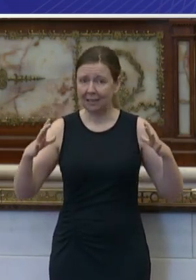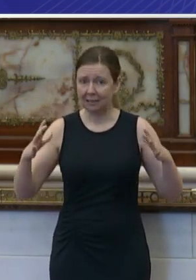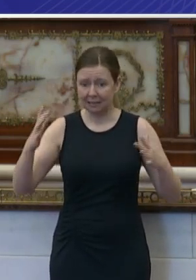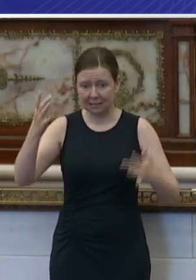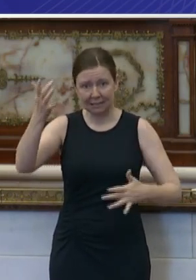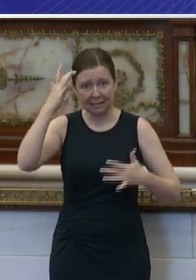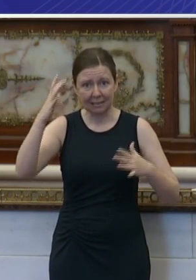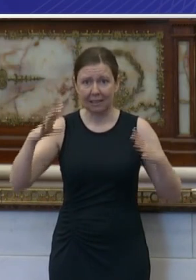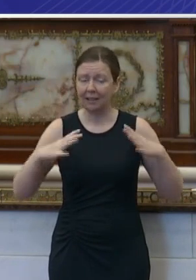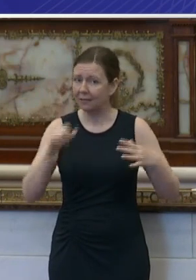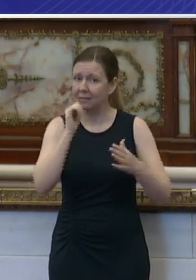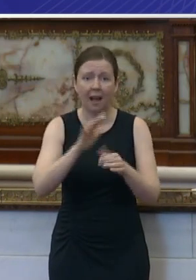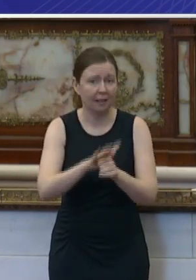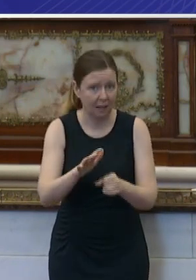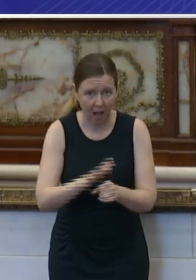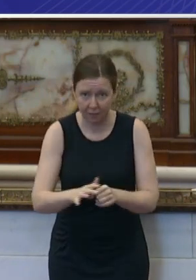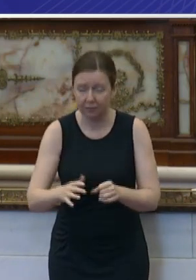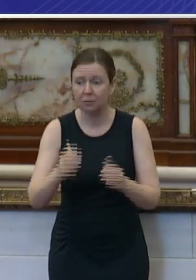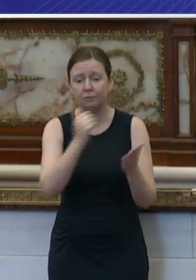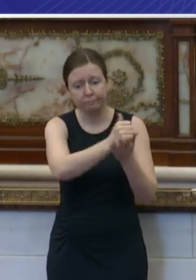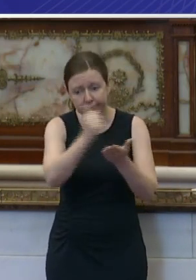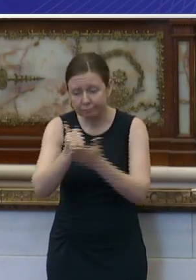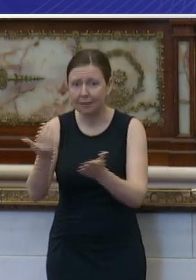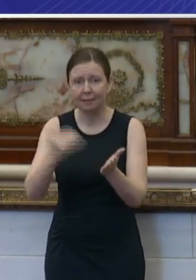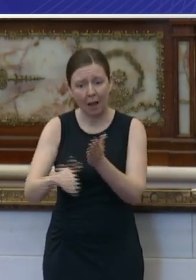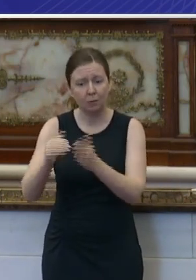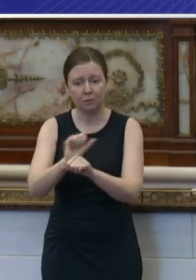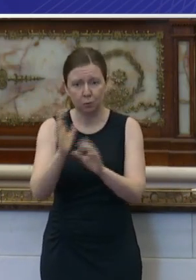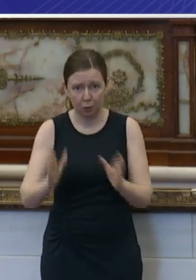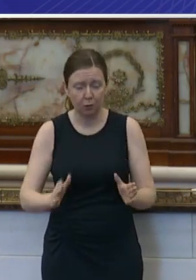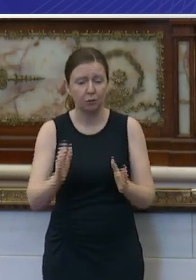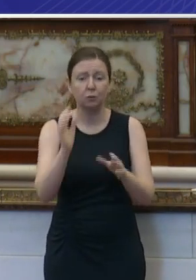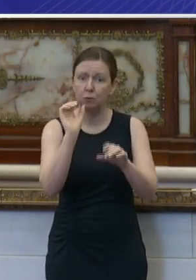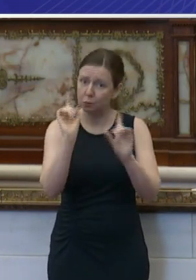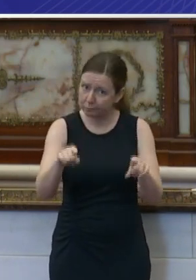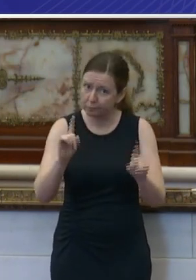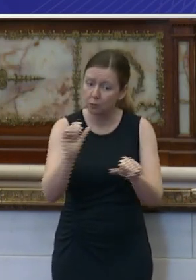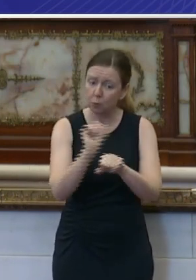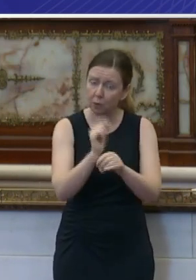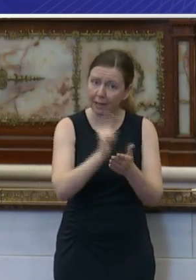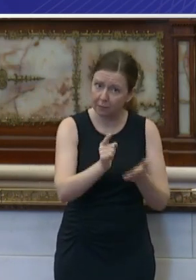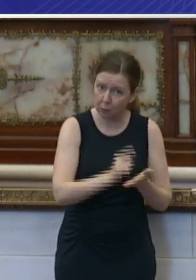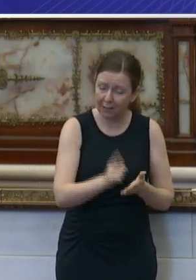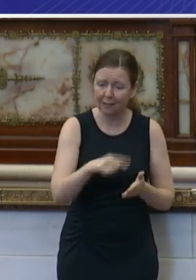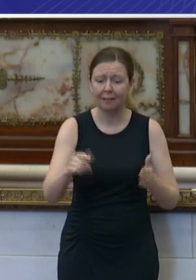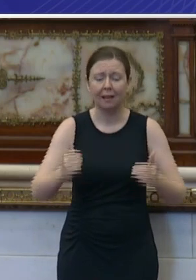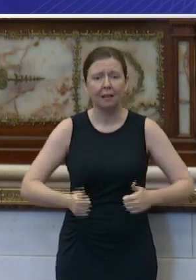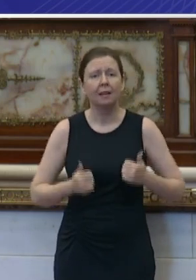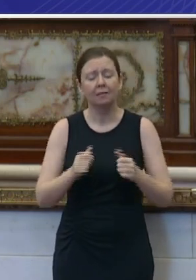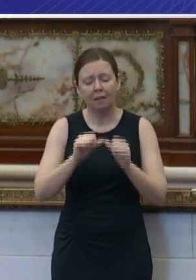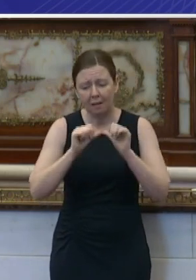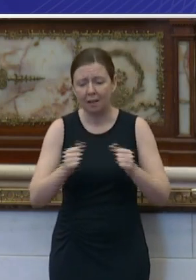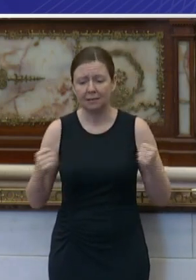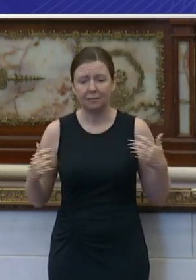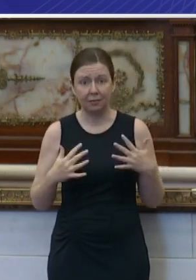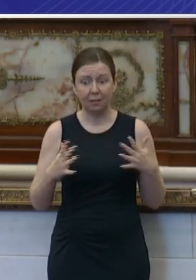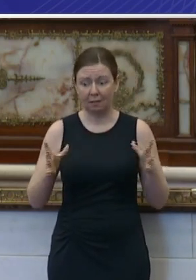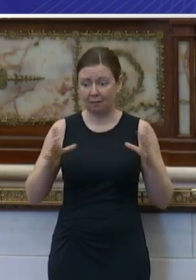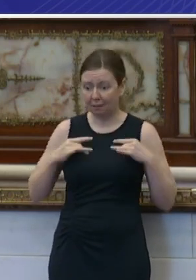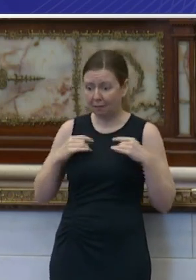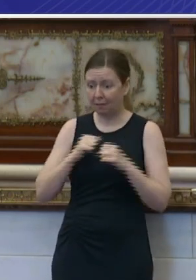to meet the needs of the thousands of workers continuing to report to work each week. These workers live in constant fear of contracting